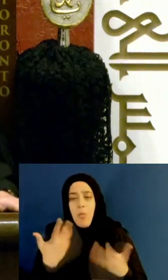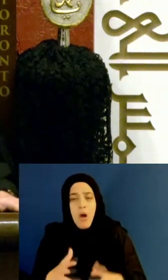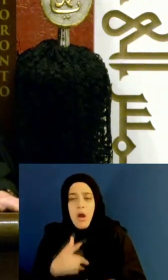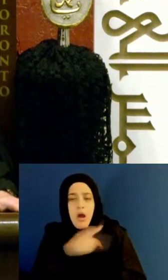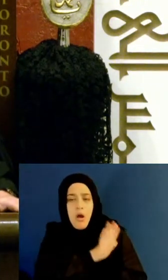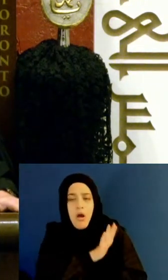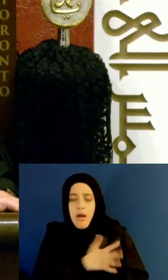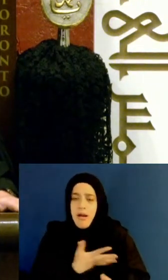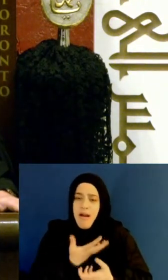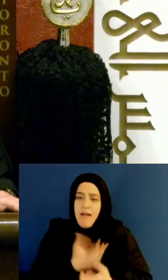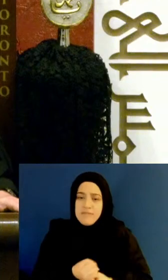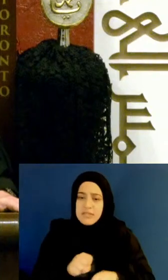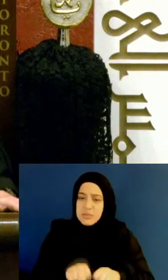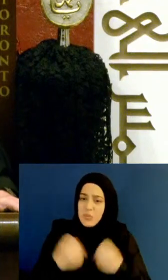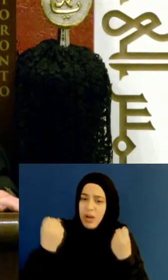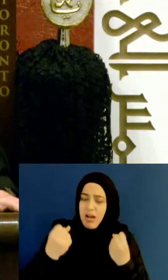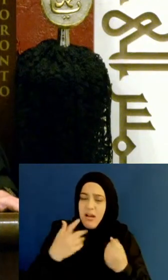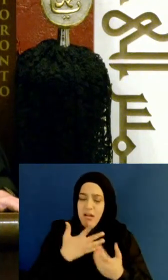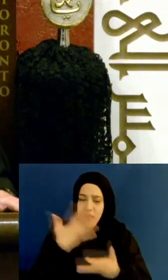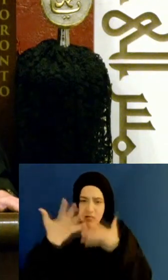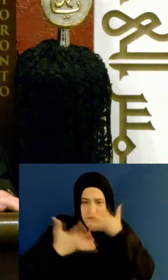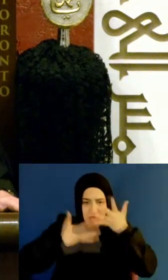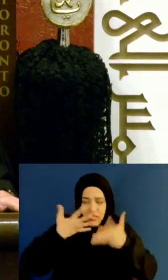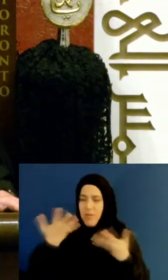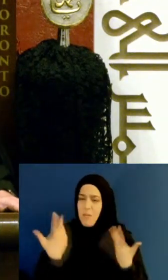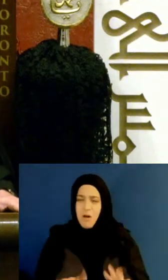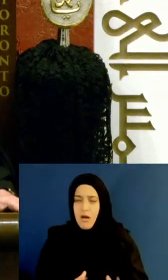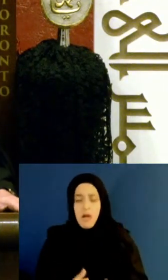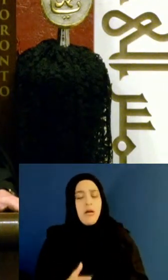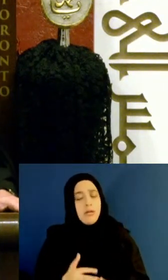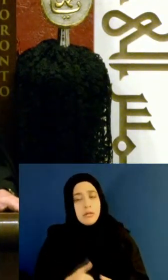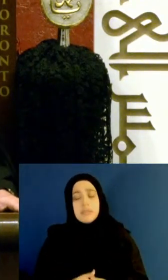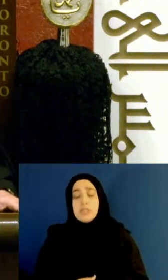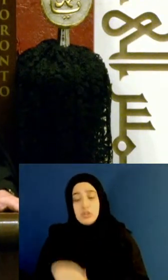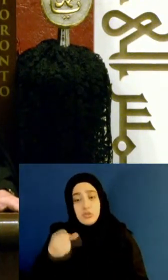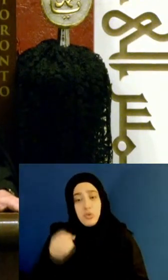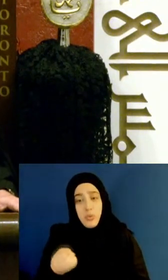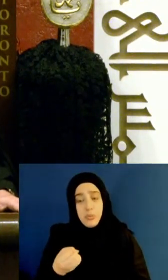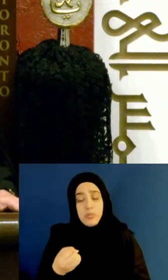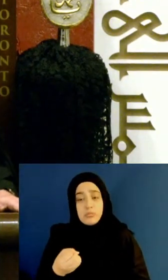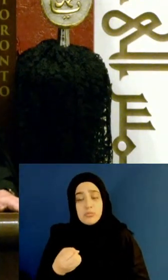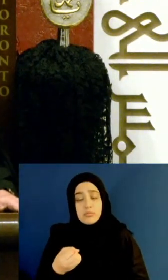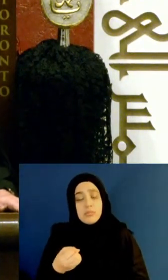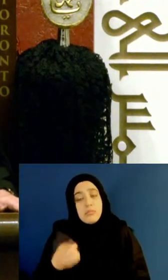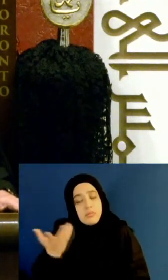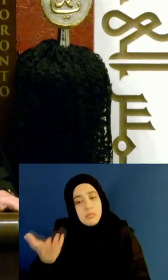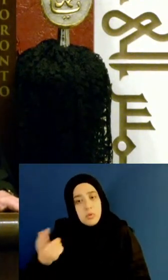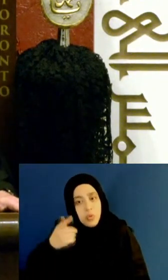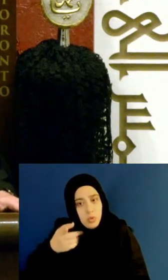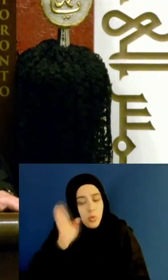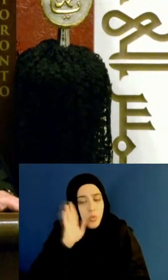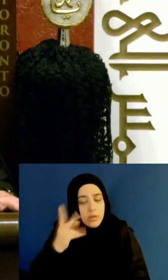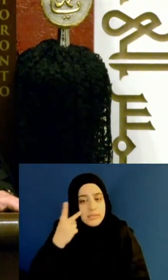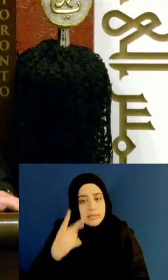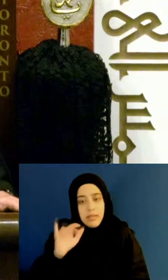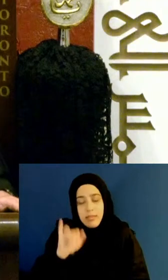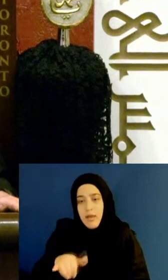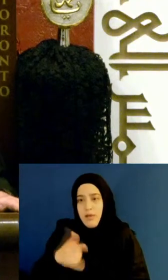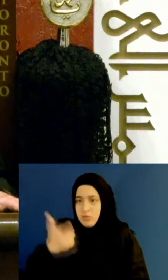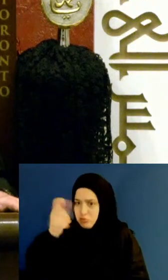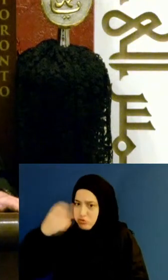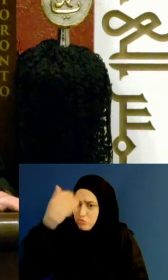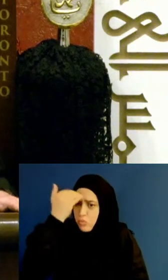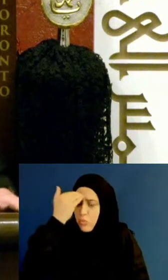front of everyone. And you would find that Rasulullah should be at the top of akhlaq. Is there anyone greater in their akhlaq other